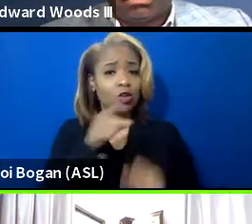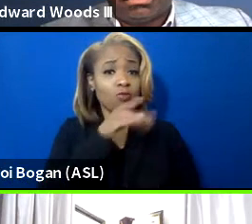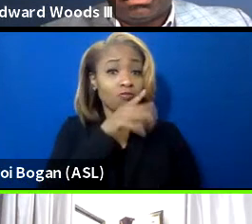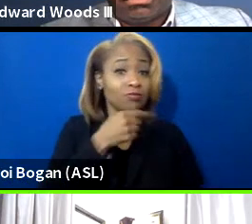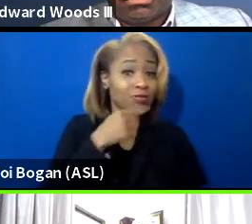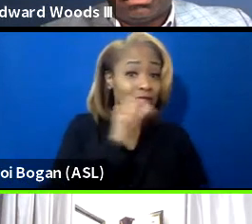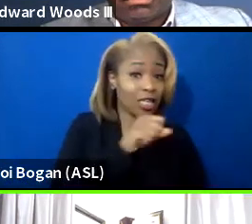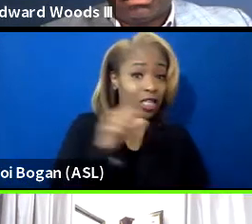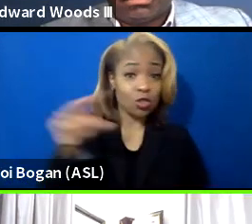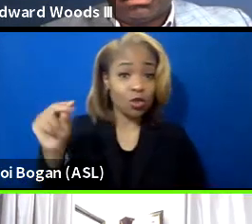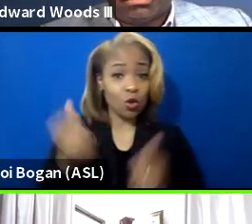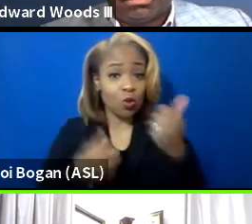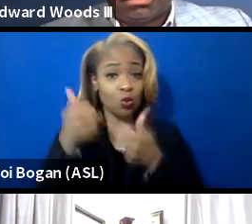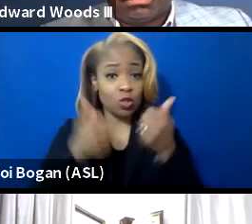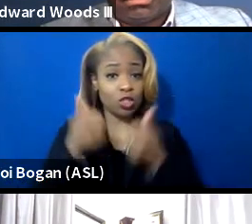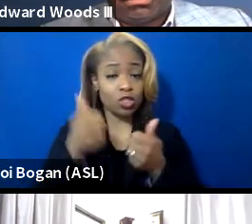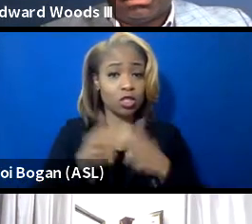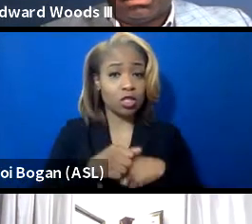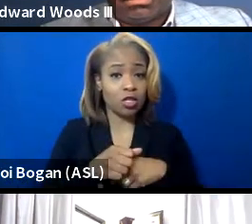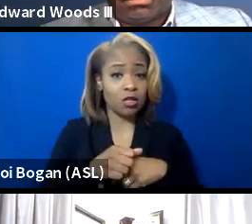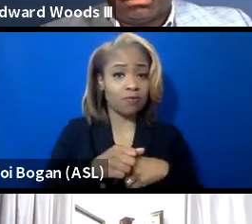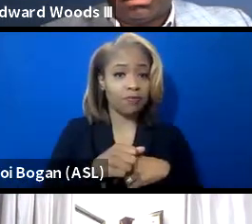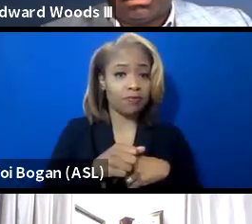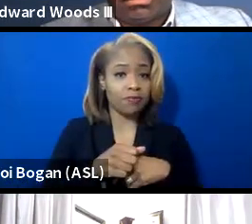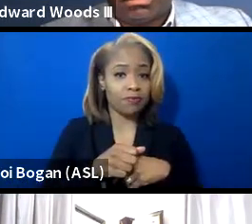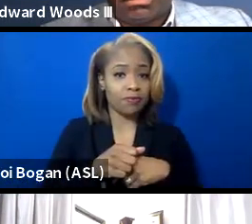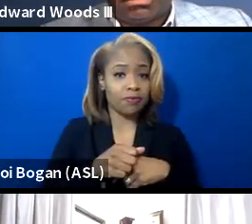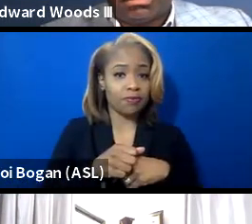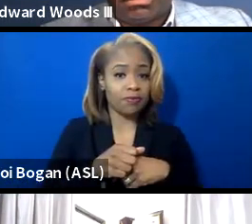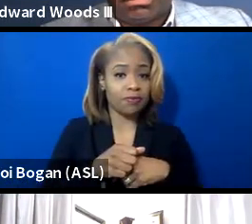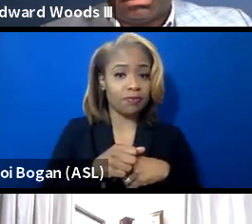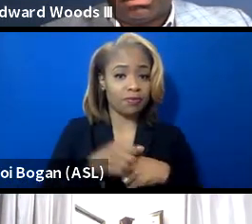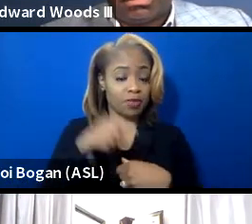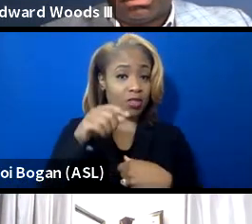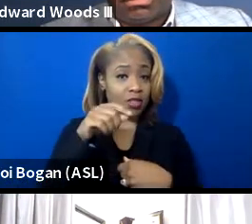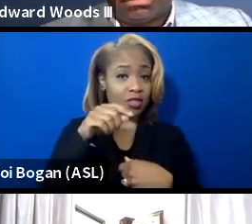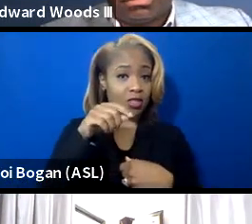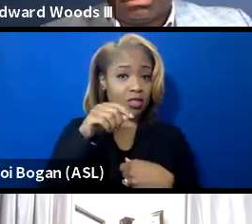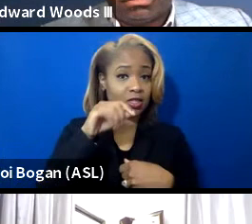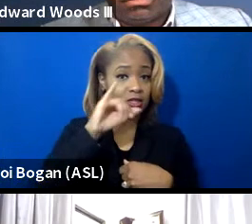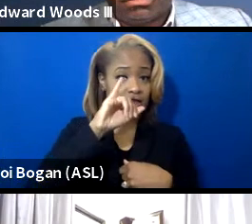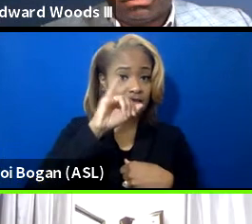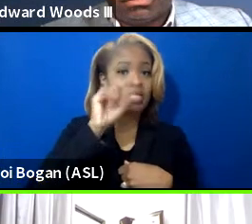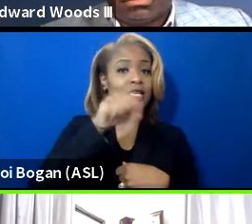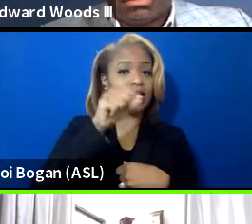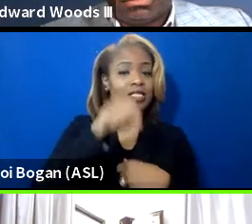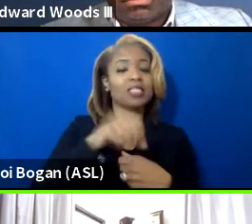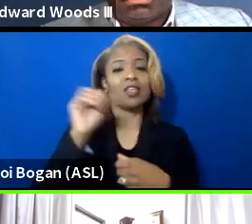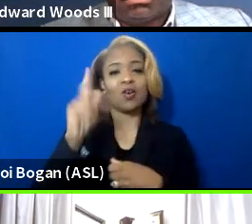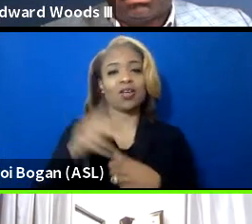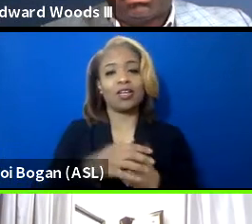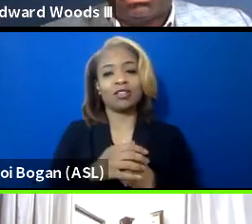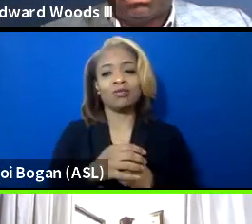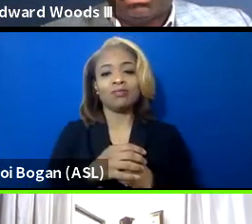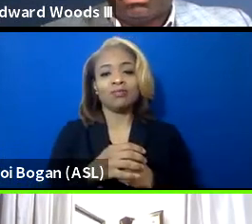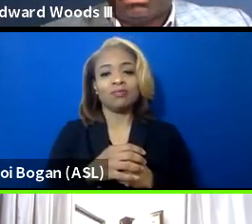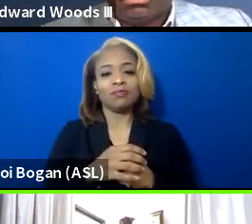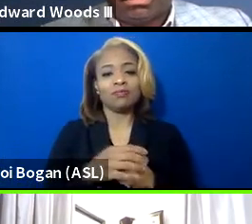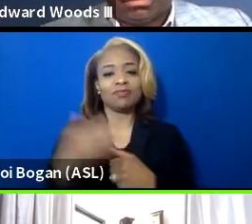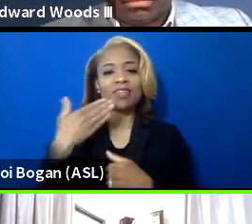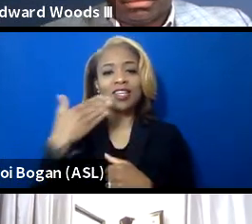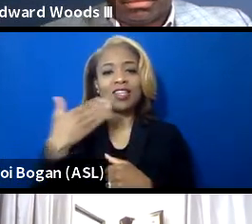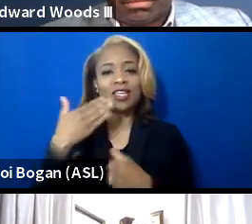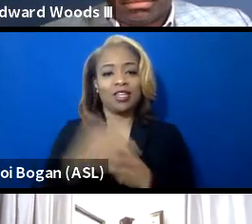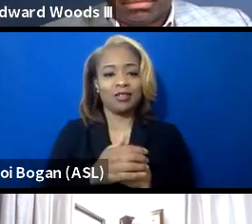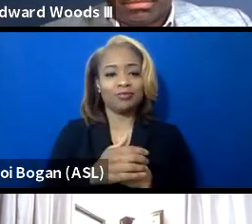verbal vote, a yay or a nay? Your vote is yay? Juanita, yes. Okay. Yes, yay. Thank you.